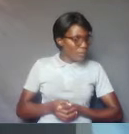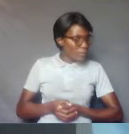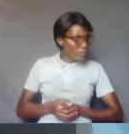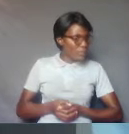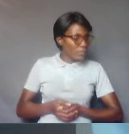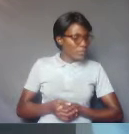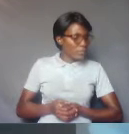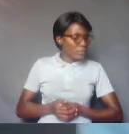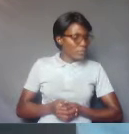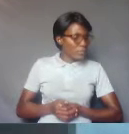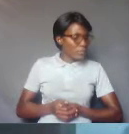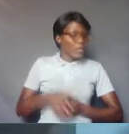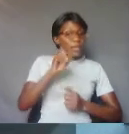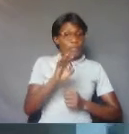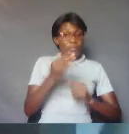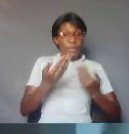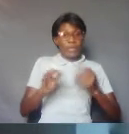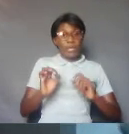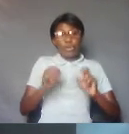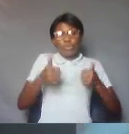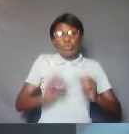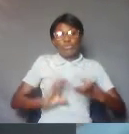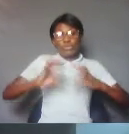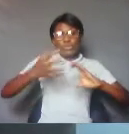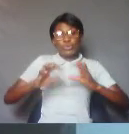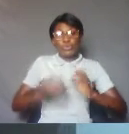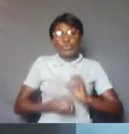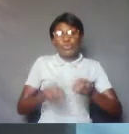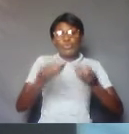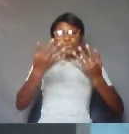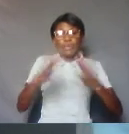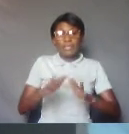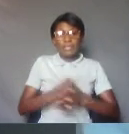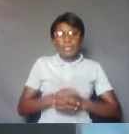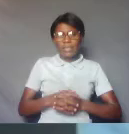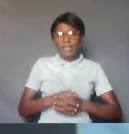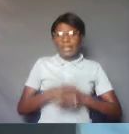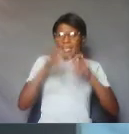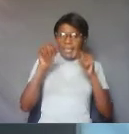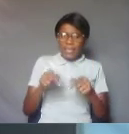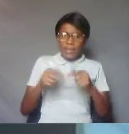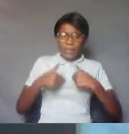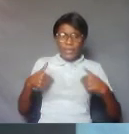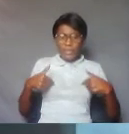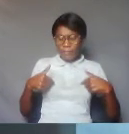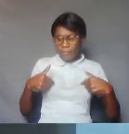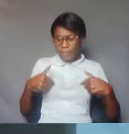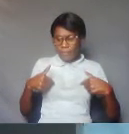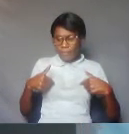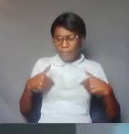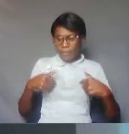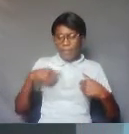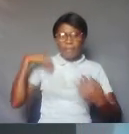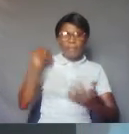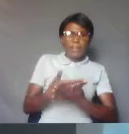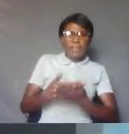understood. If we present good news in mumbled speech, then we are not only